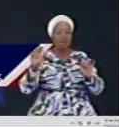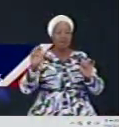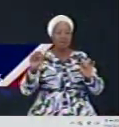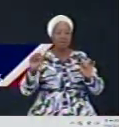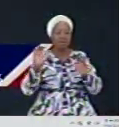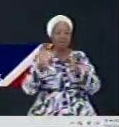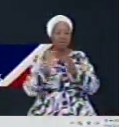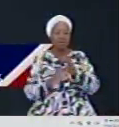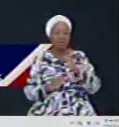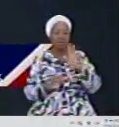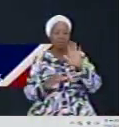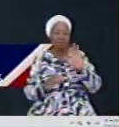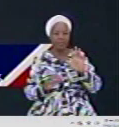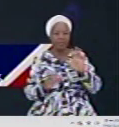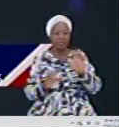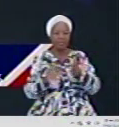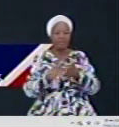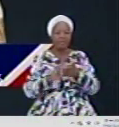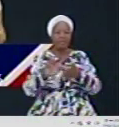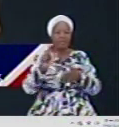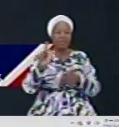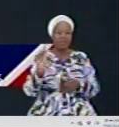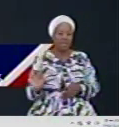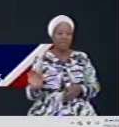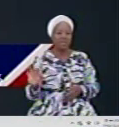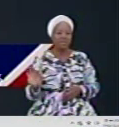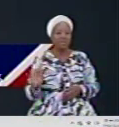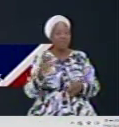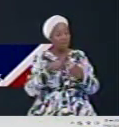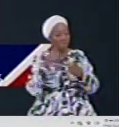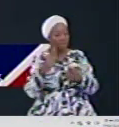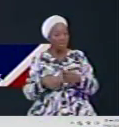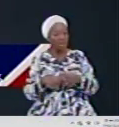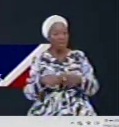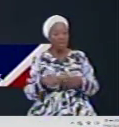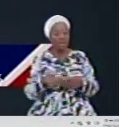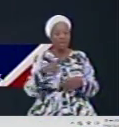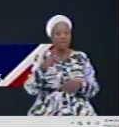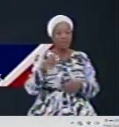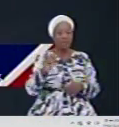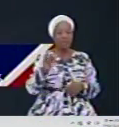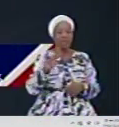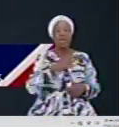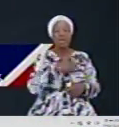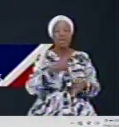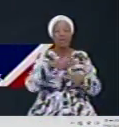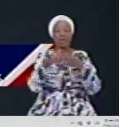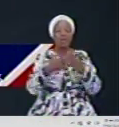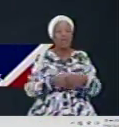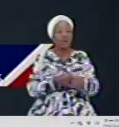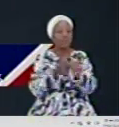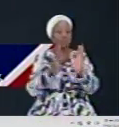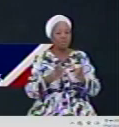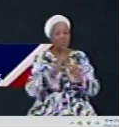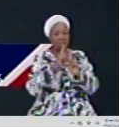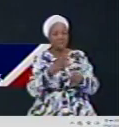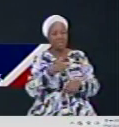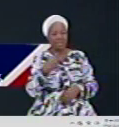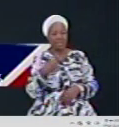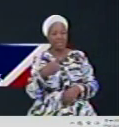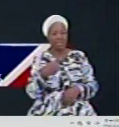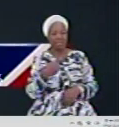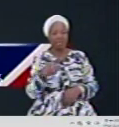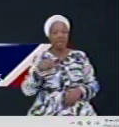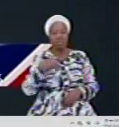chapter 5, verse 29. Then Peter and the other apostles answered and said,